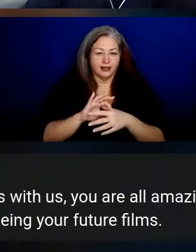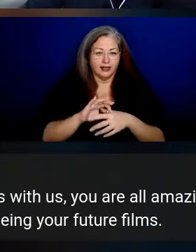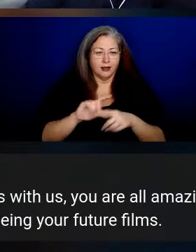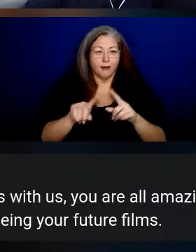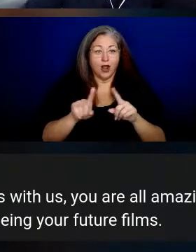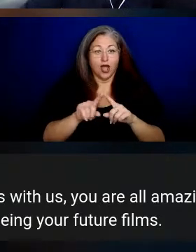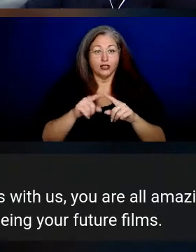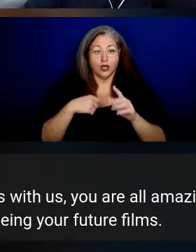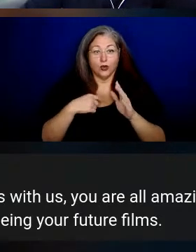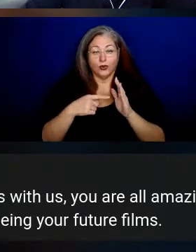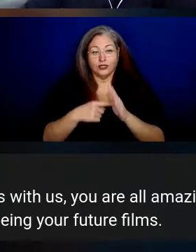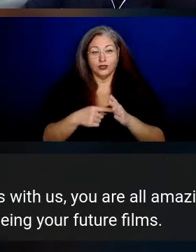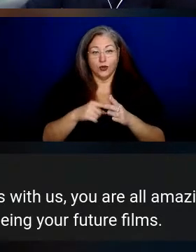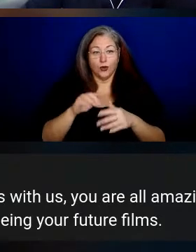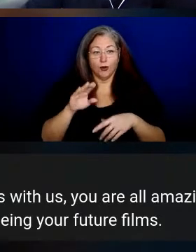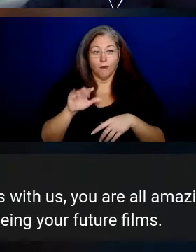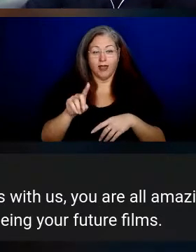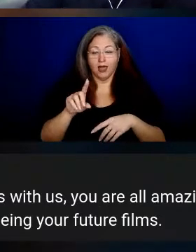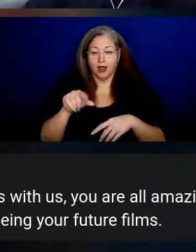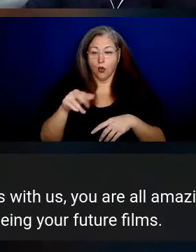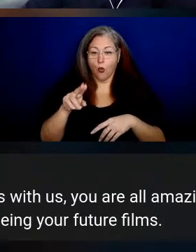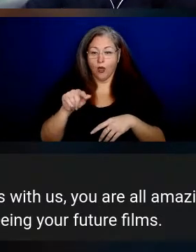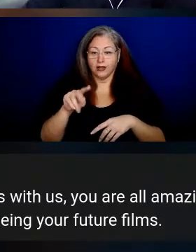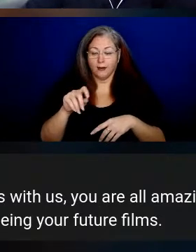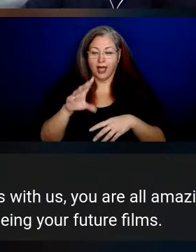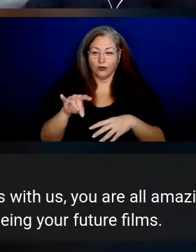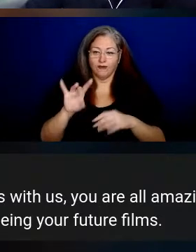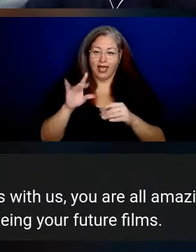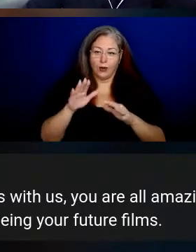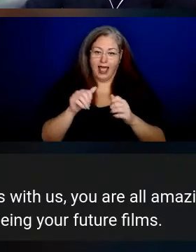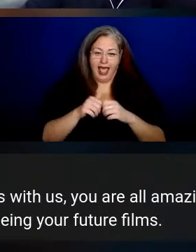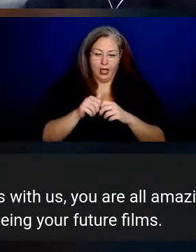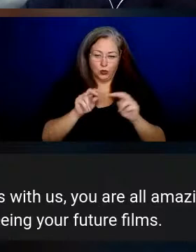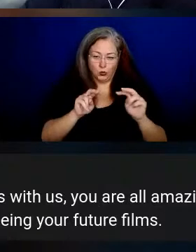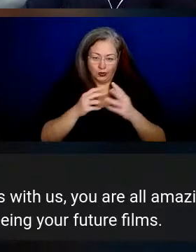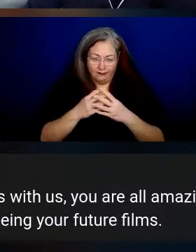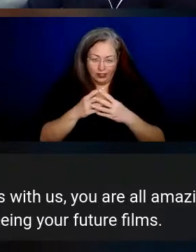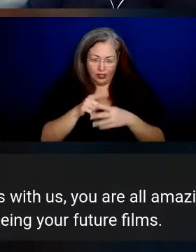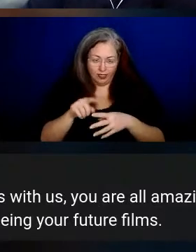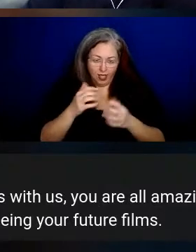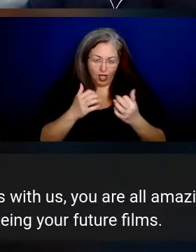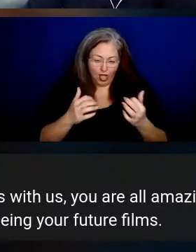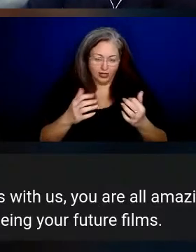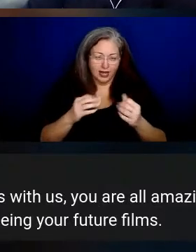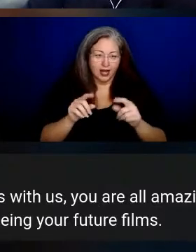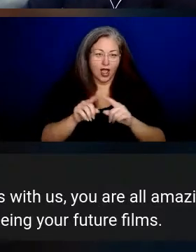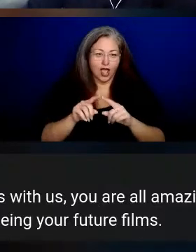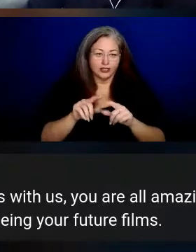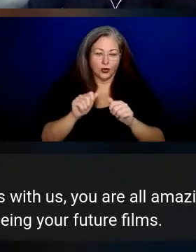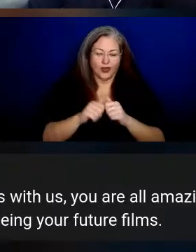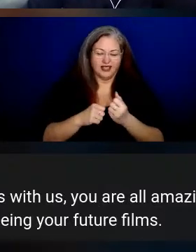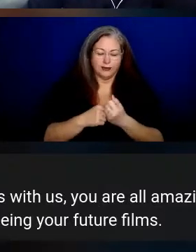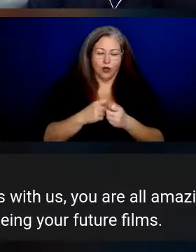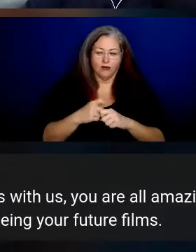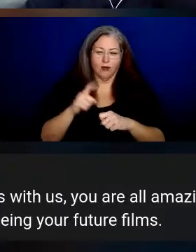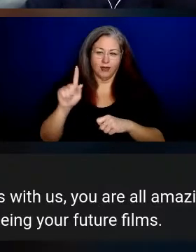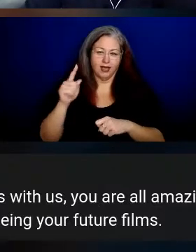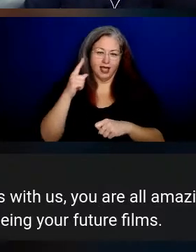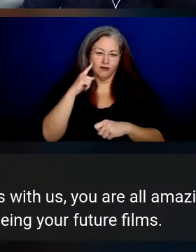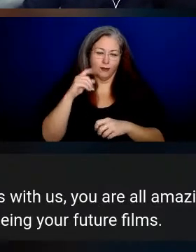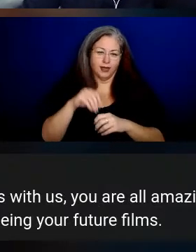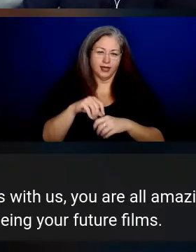Blood Quantum. We had to figure out a way to filter the audience. And that was also with the government of Quebec support